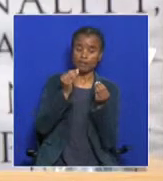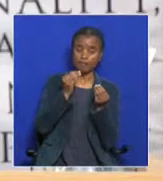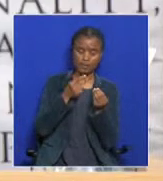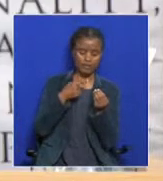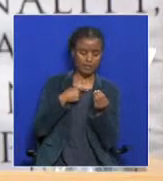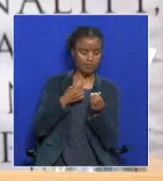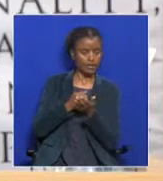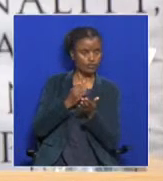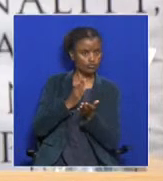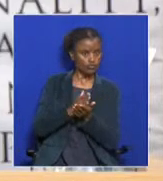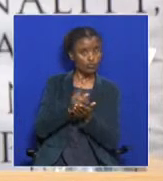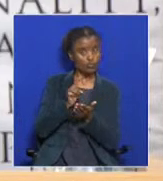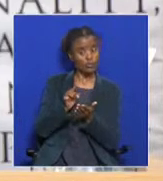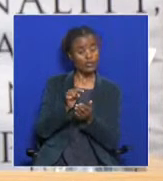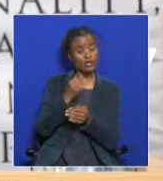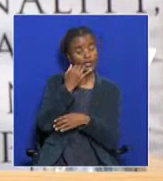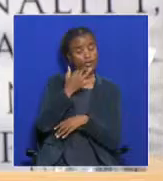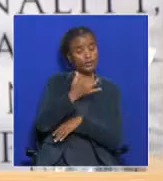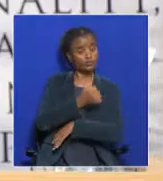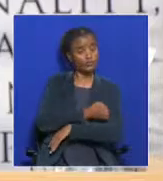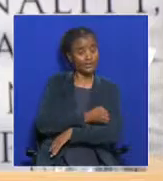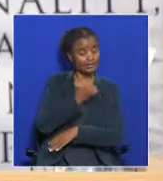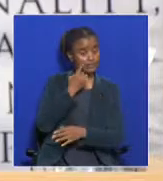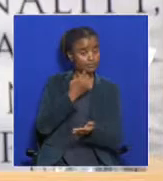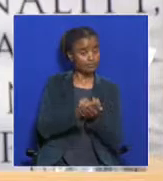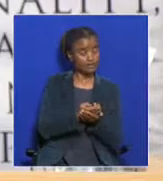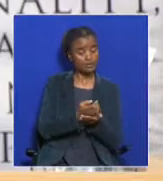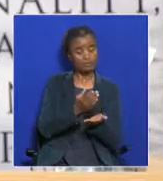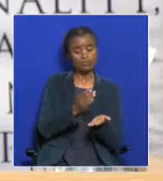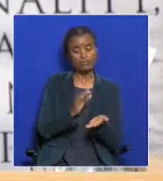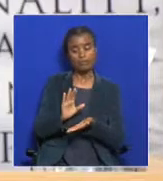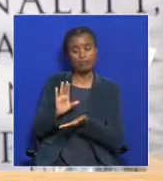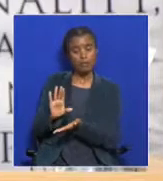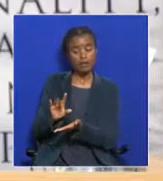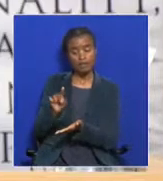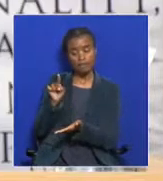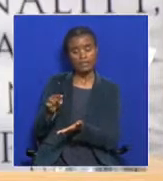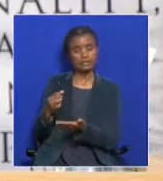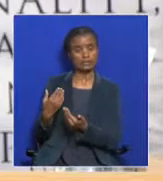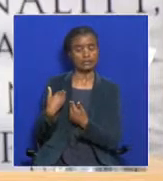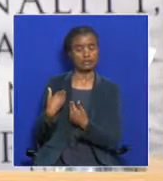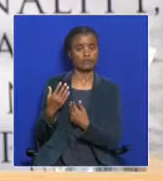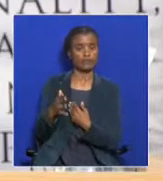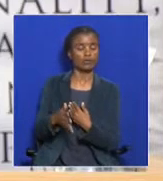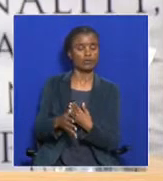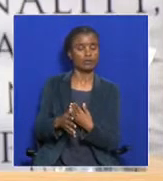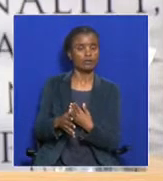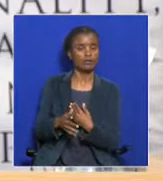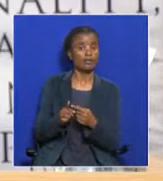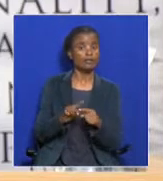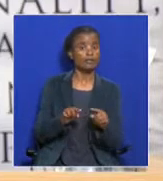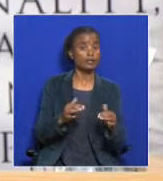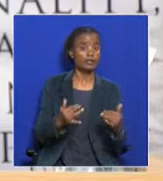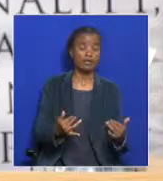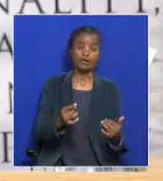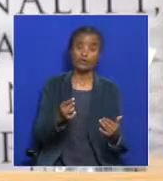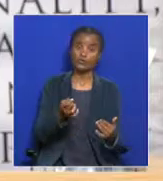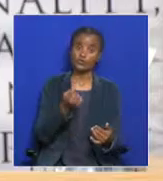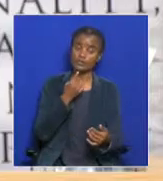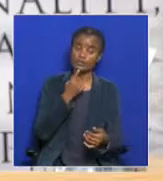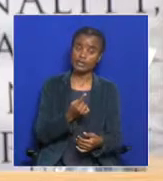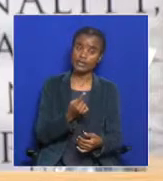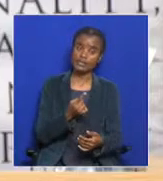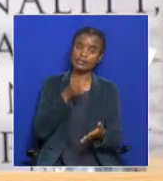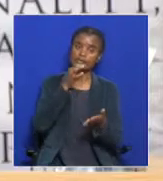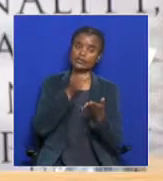these exhibits? Because otherwise, what you are saying suggests that if Brigadier